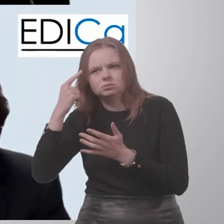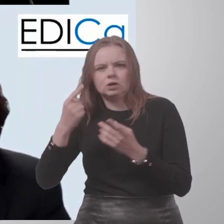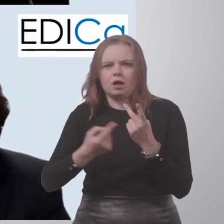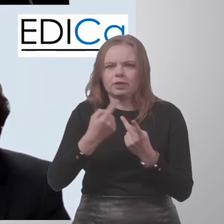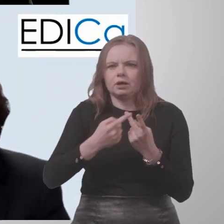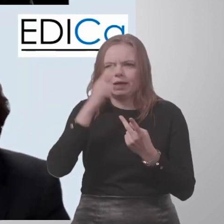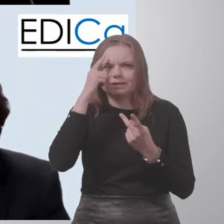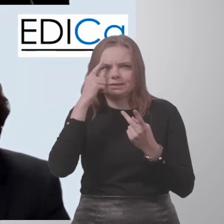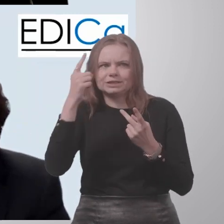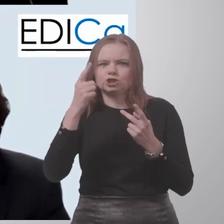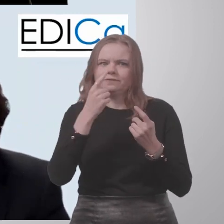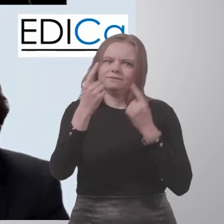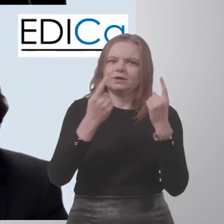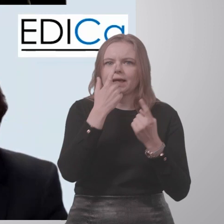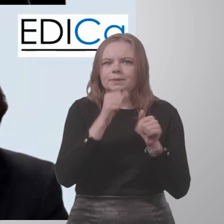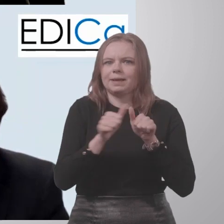better?